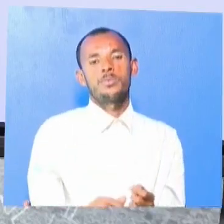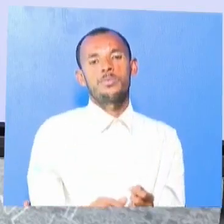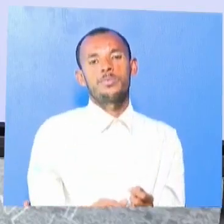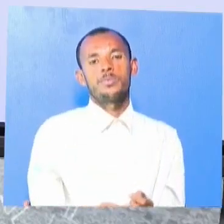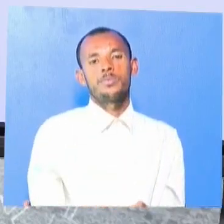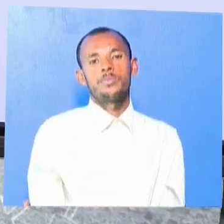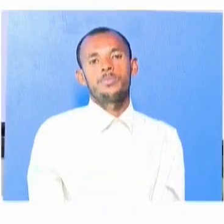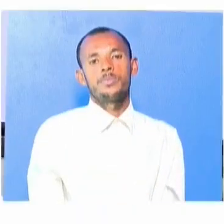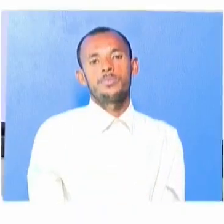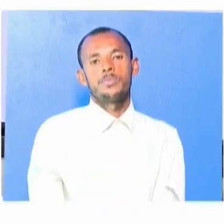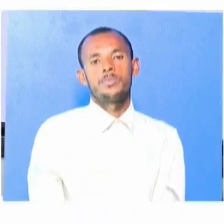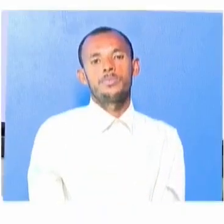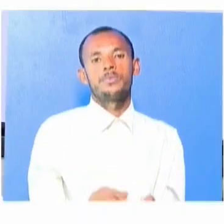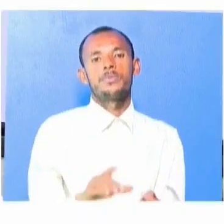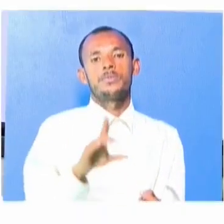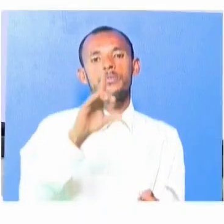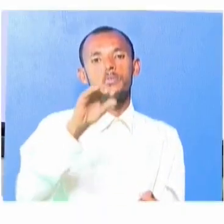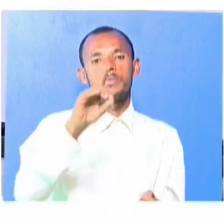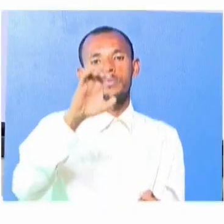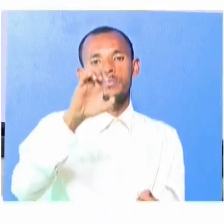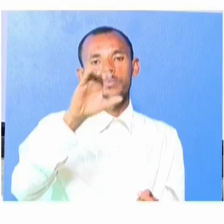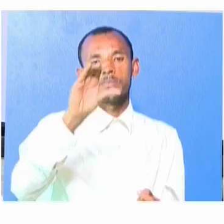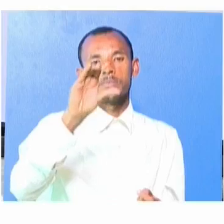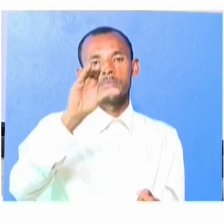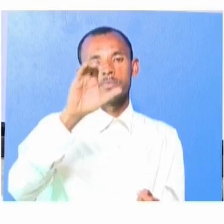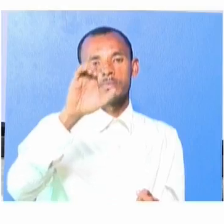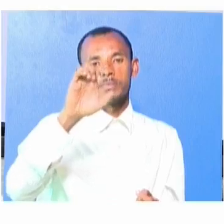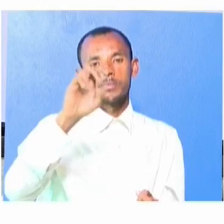So descending order